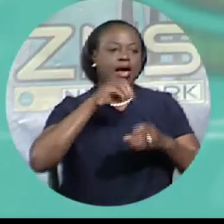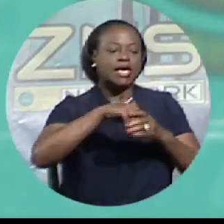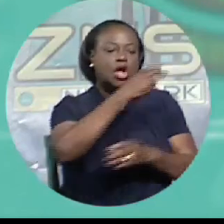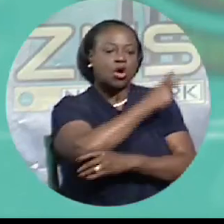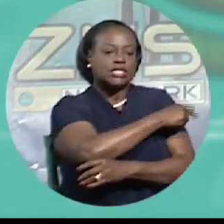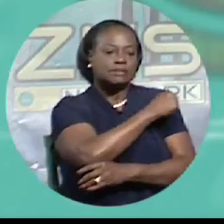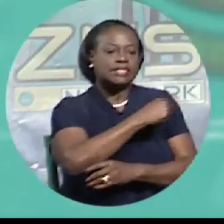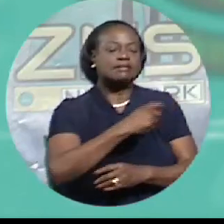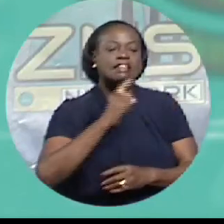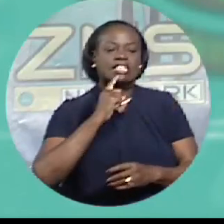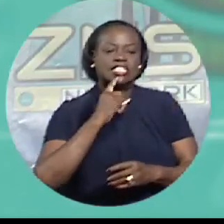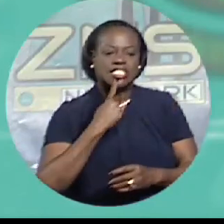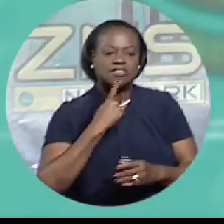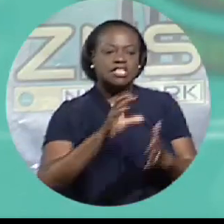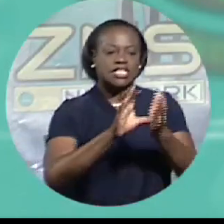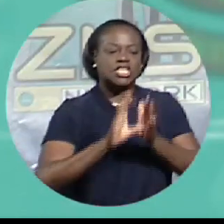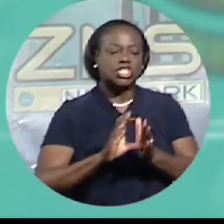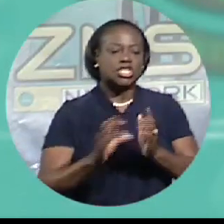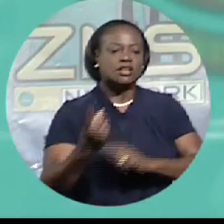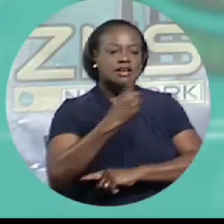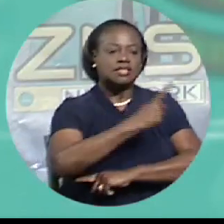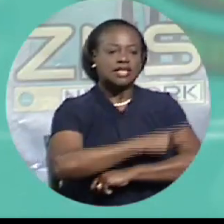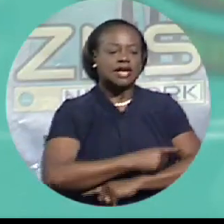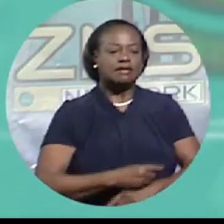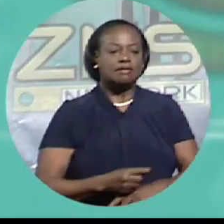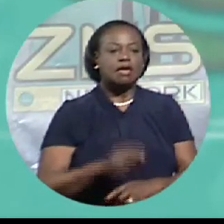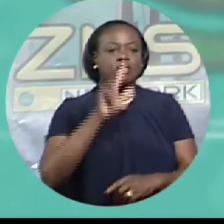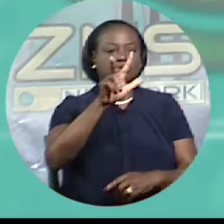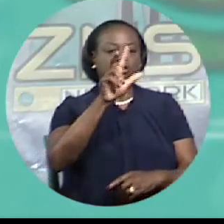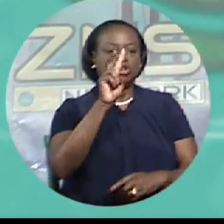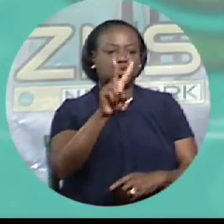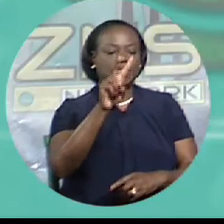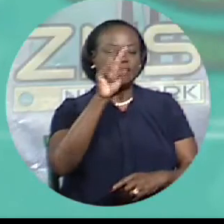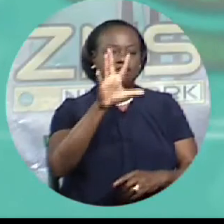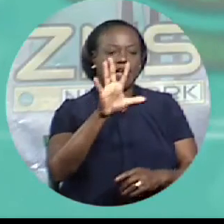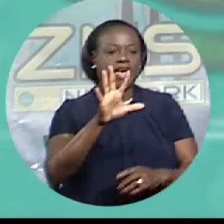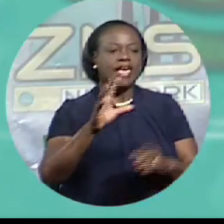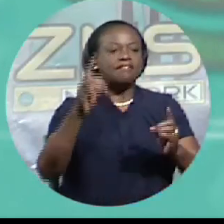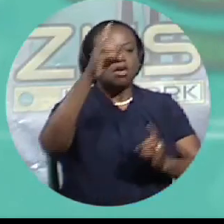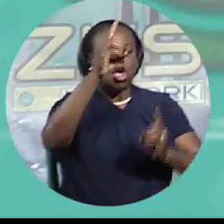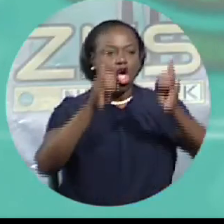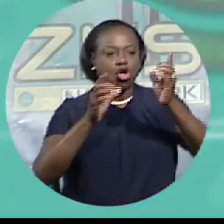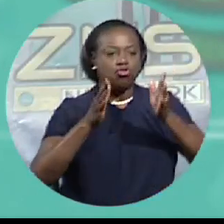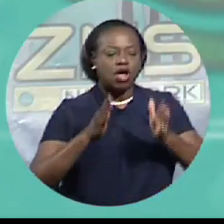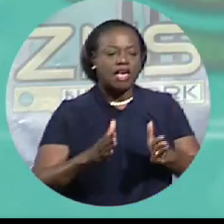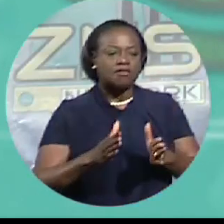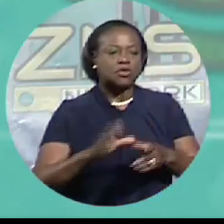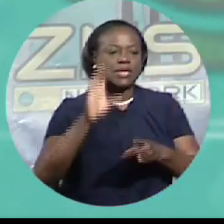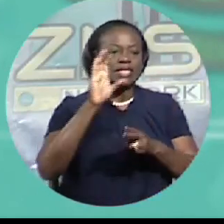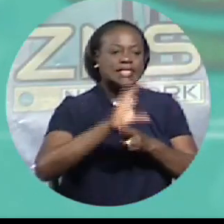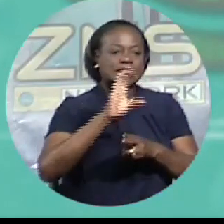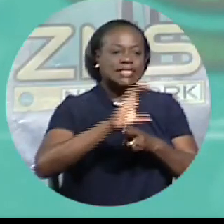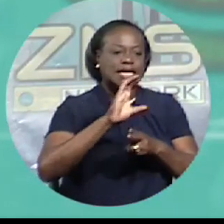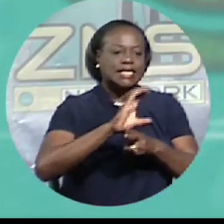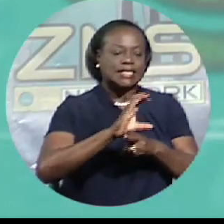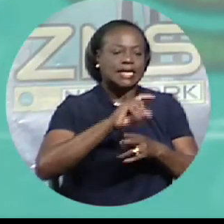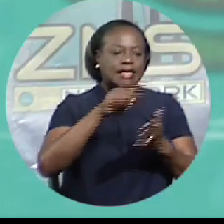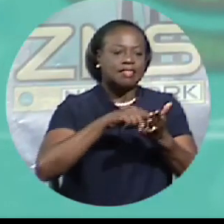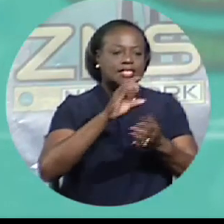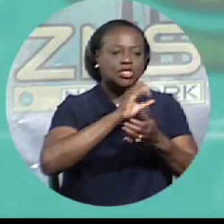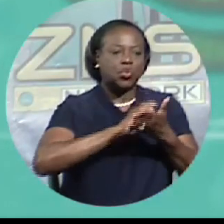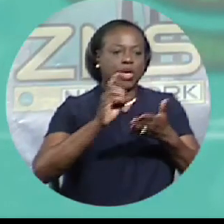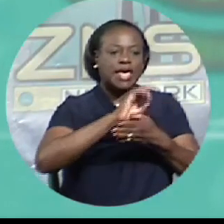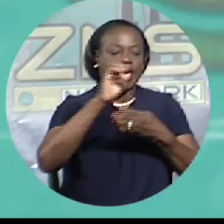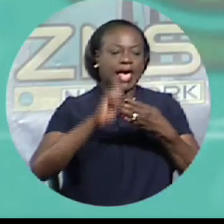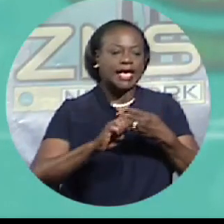hospital tonight. And 325 drivers were cited this past Friday in a simultaneous island-wide operation